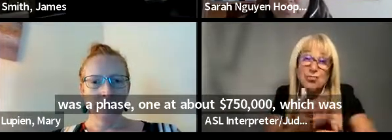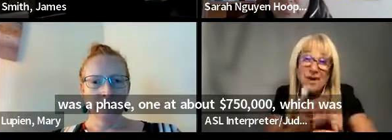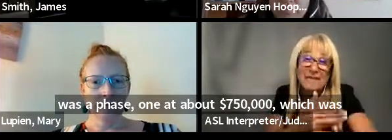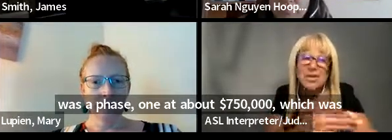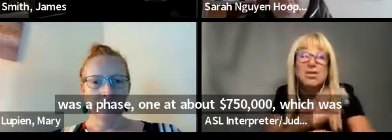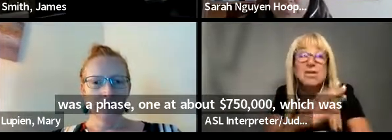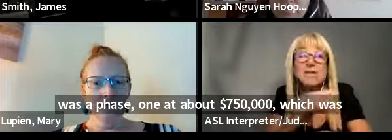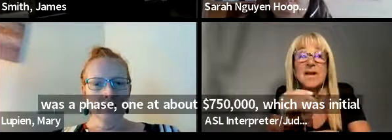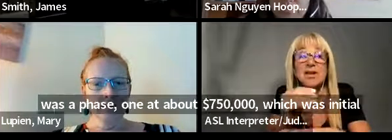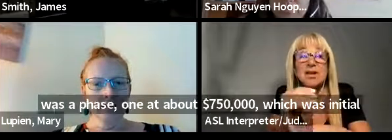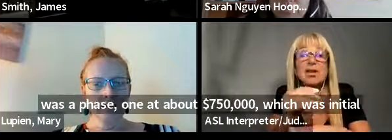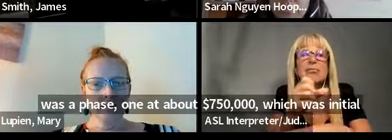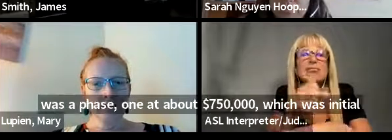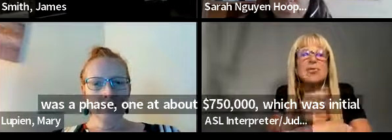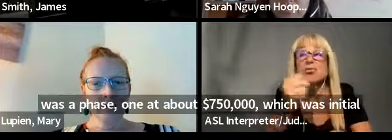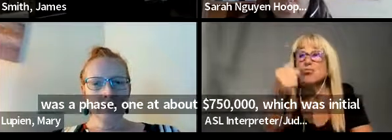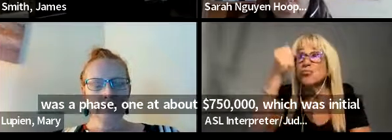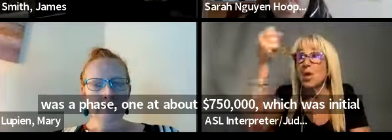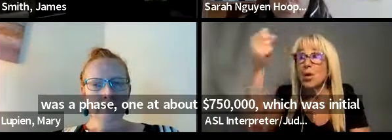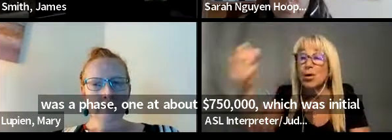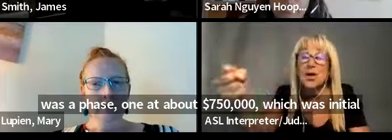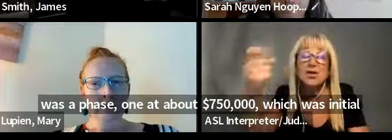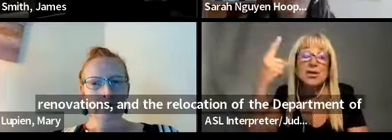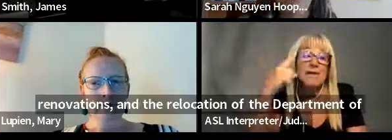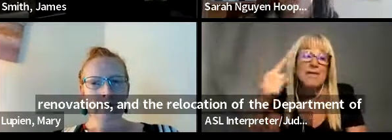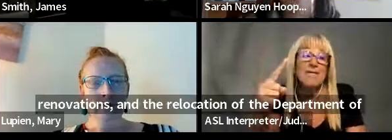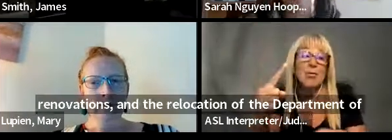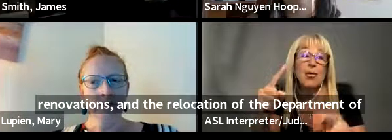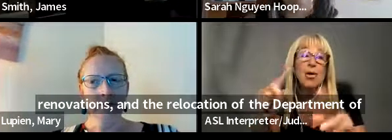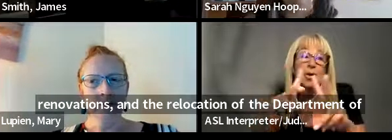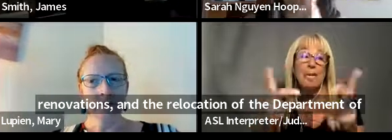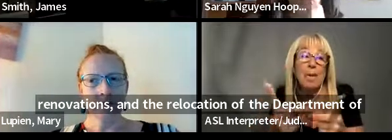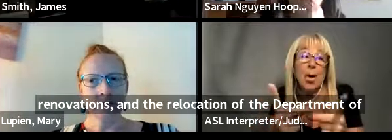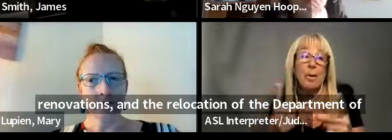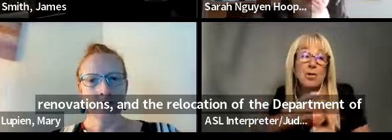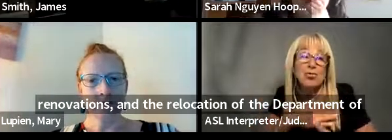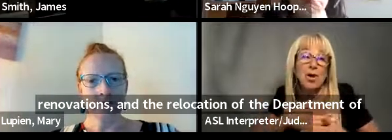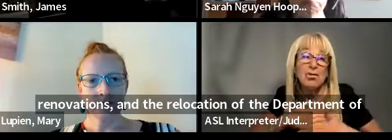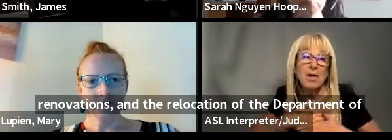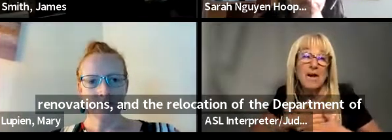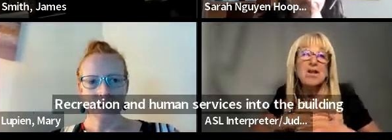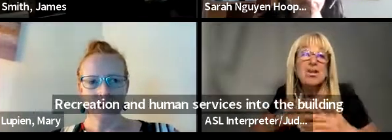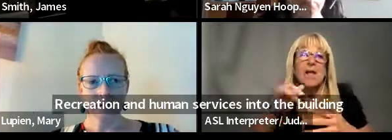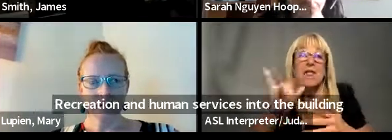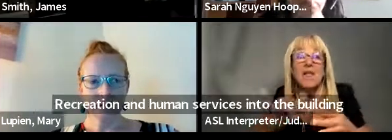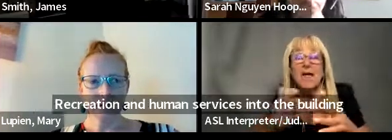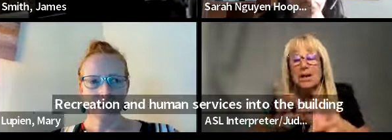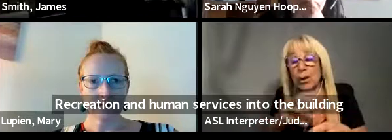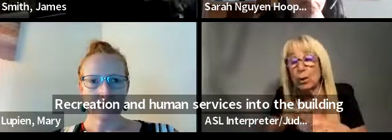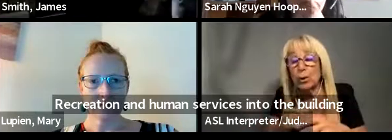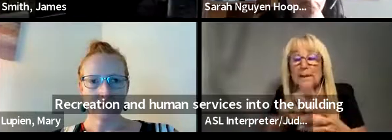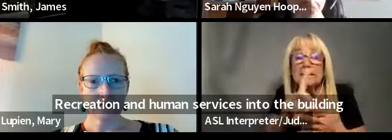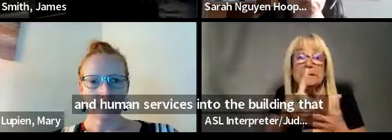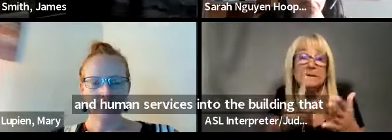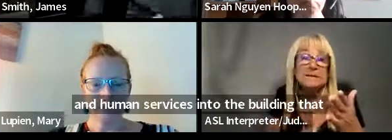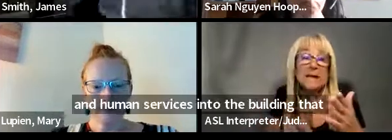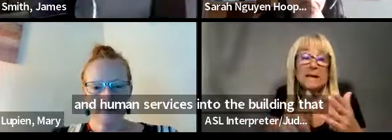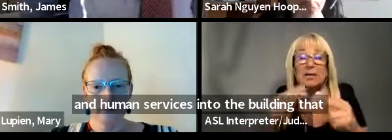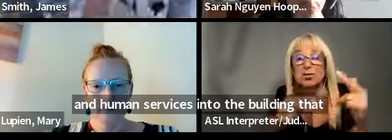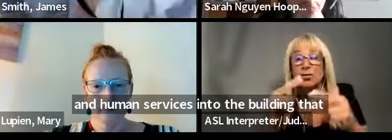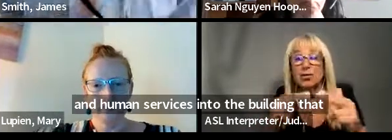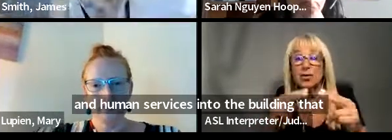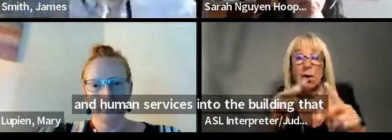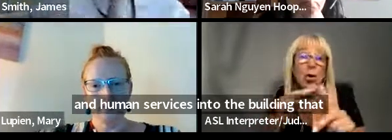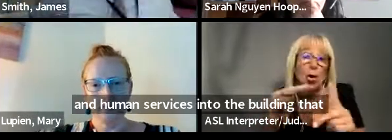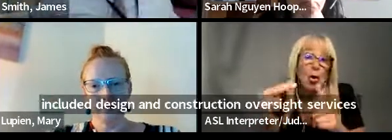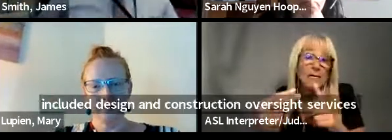relocation of the Department of Recreation and Human Services into the building. That included design and construction, oversight services,